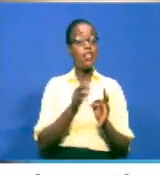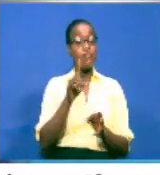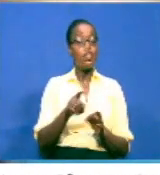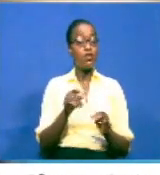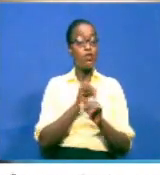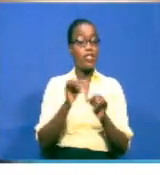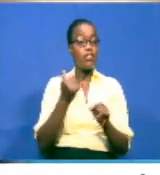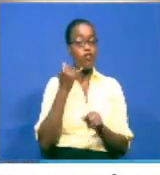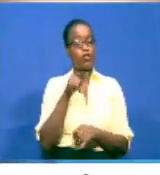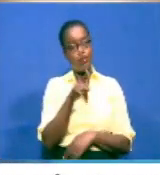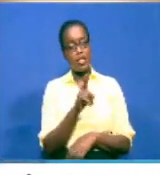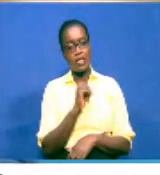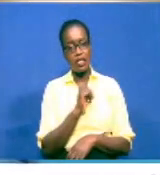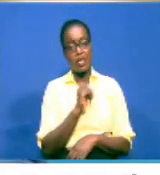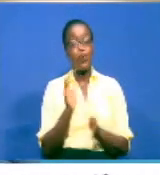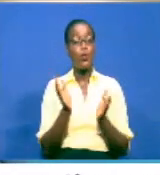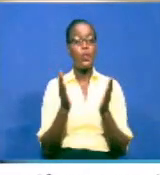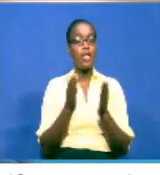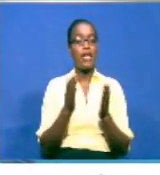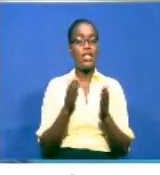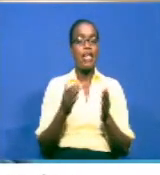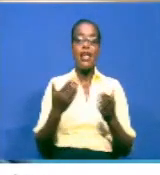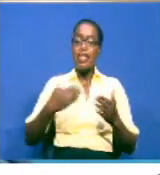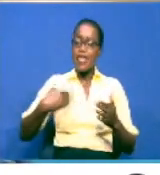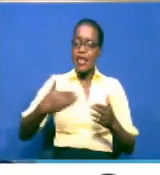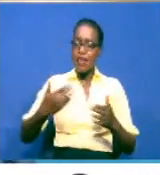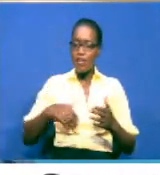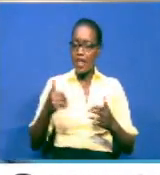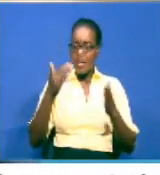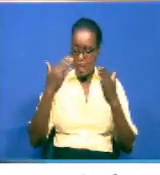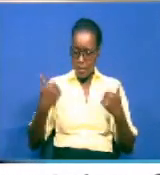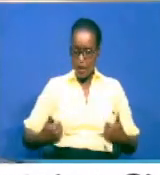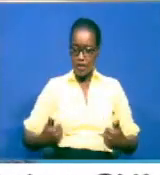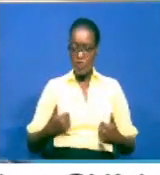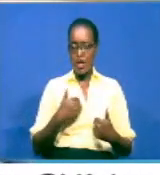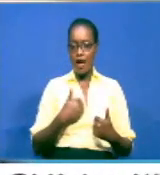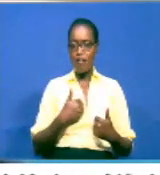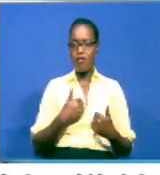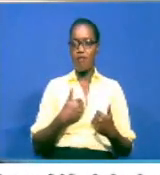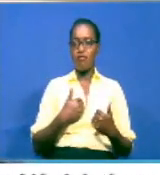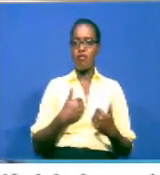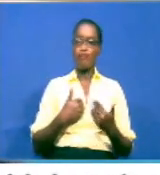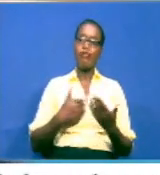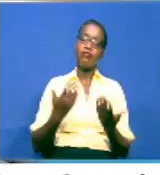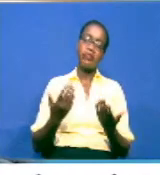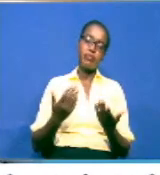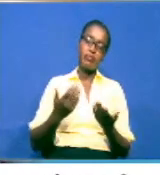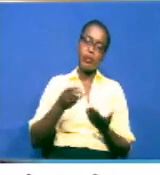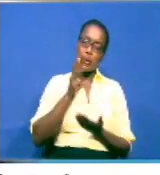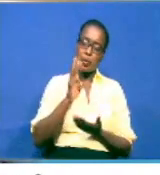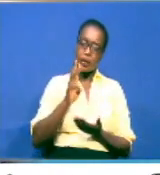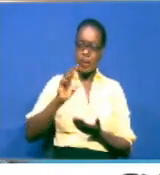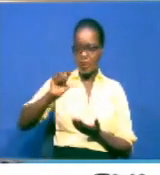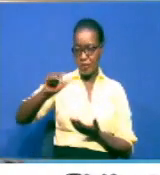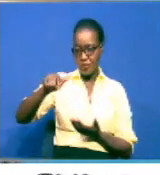your mobile phone, we encourage every other person now to be having a hand wash facility, running water